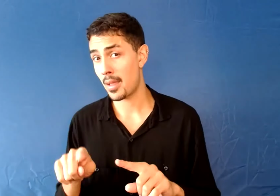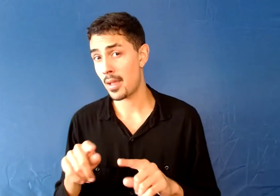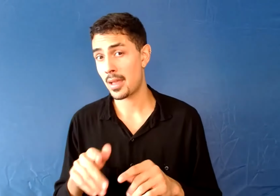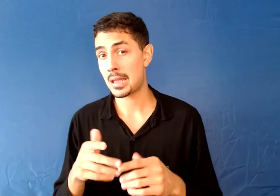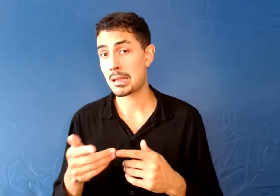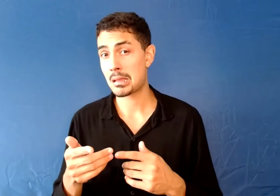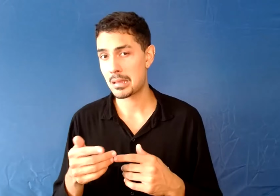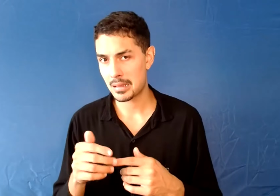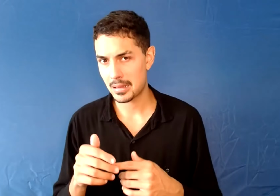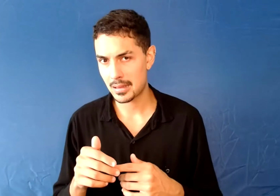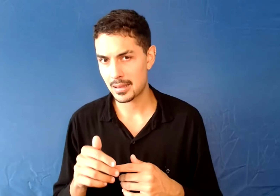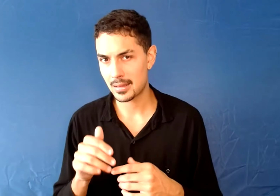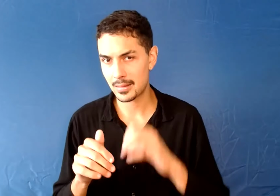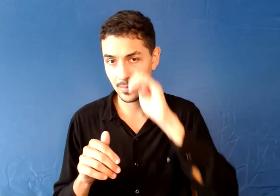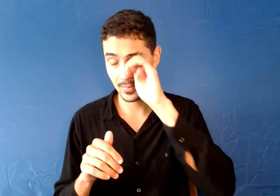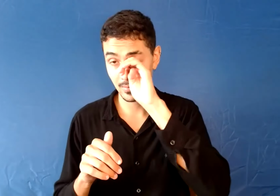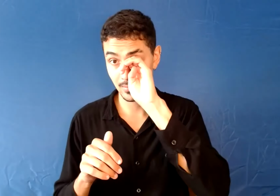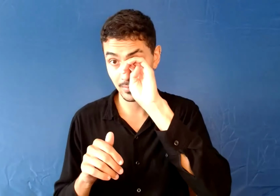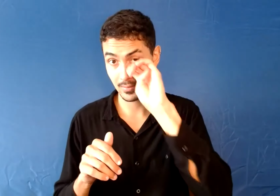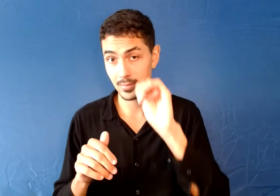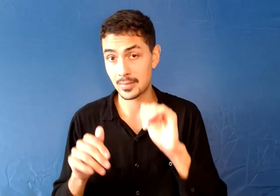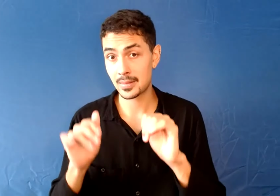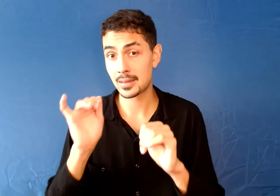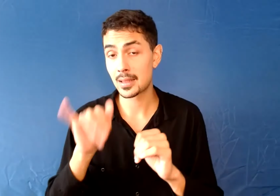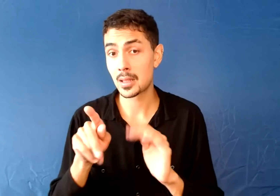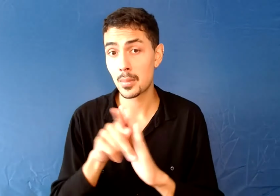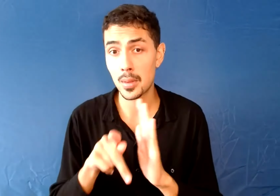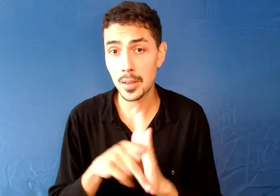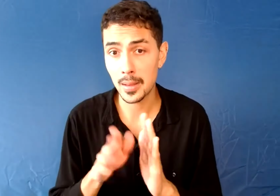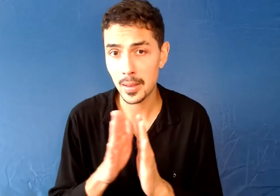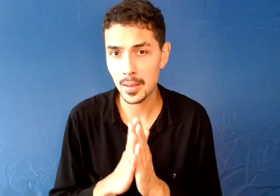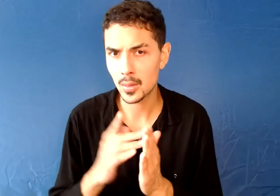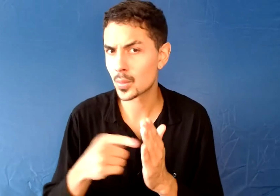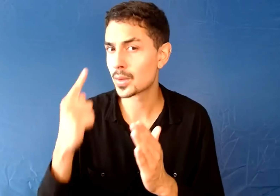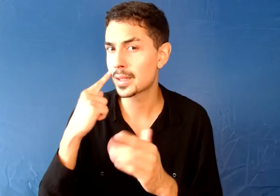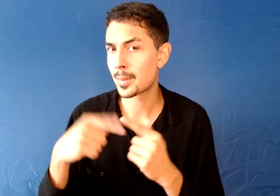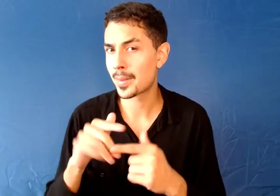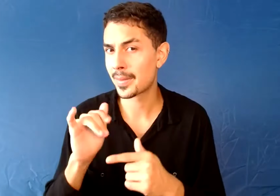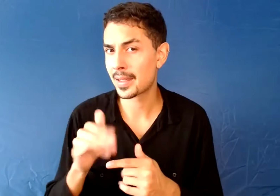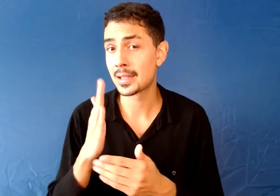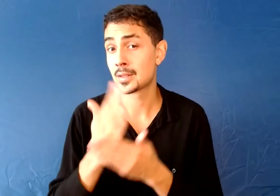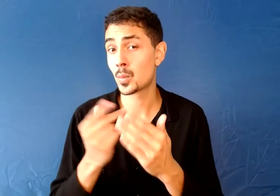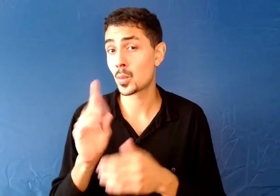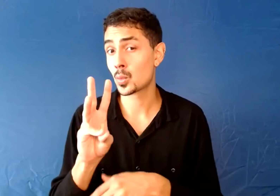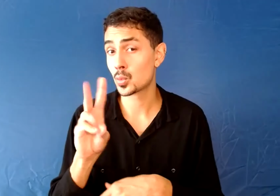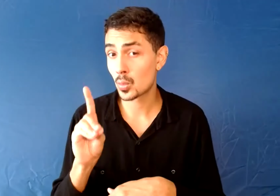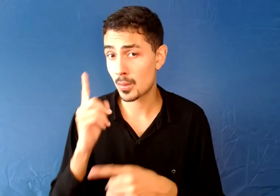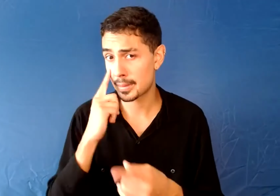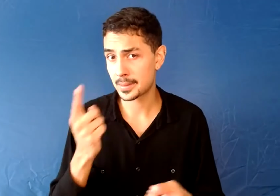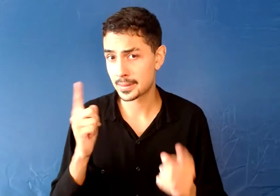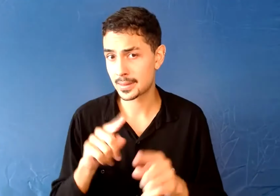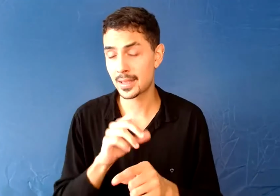Well, that's an organizational policy ask. What do y'all think about that one? If someone withdraws consent and